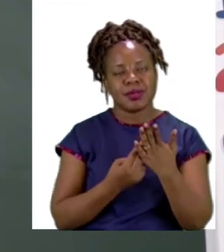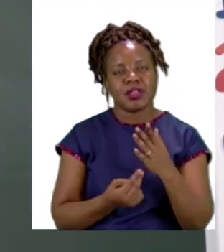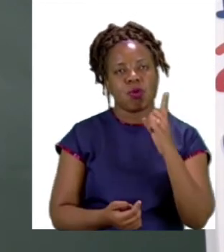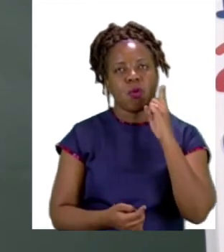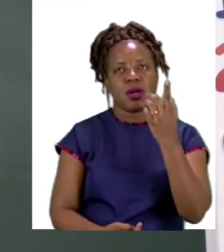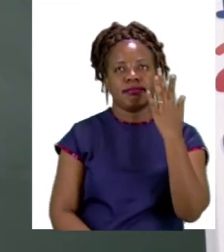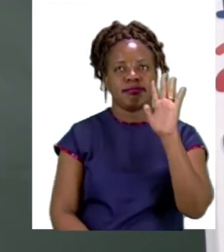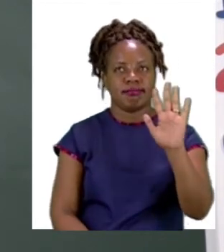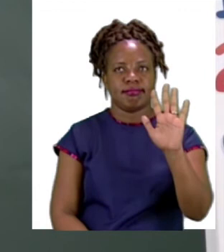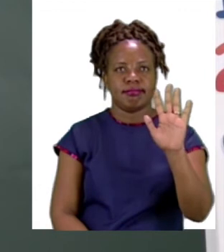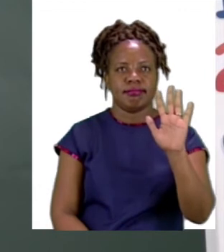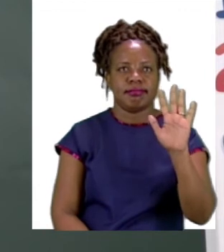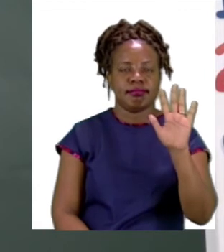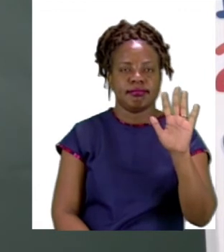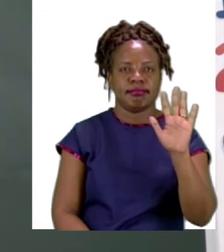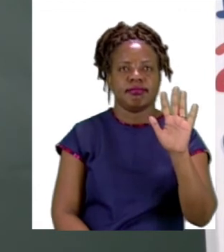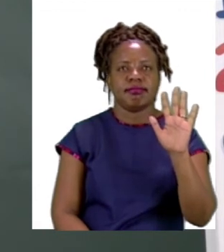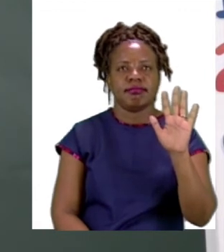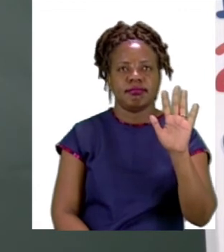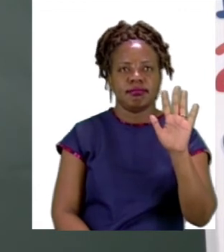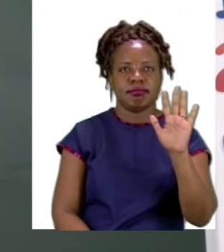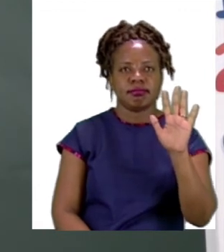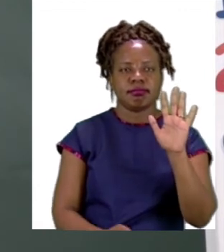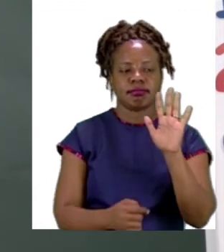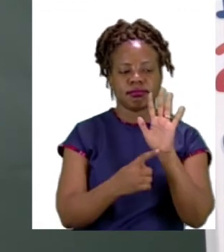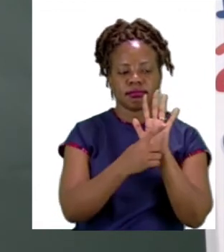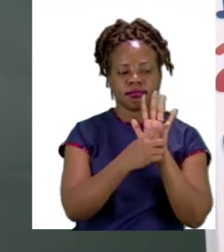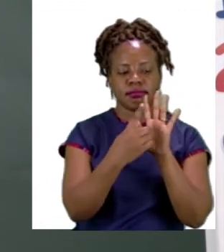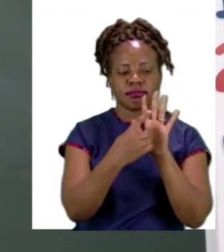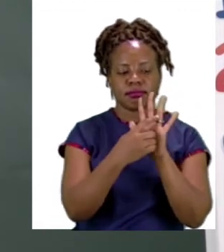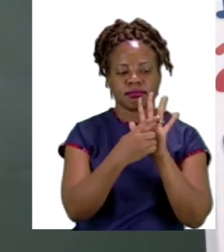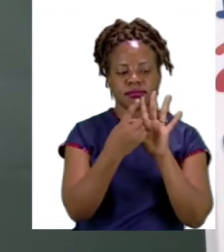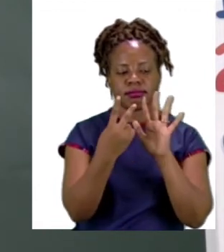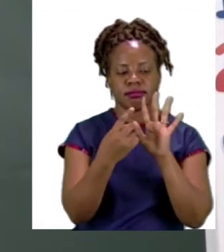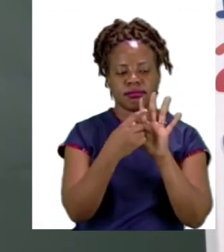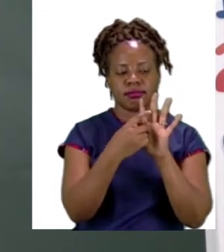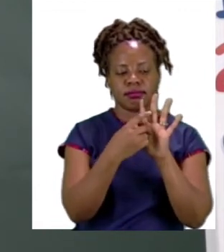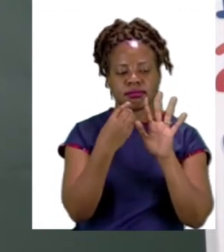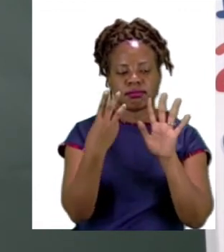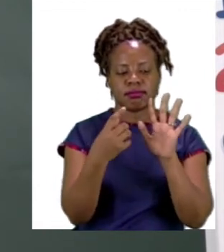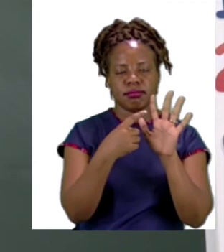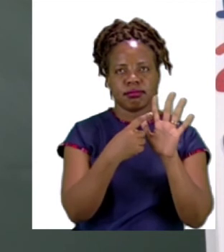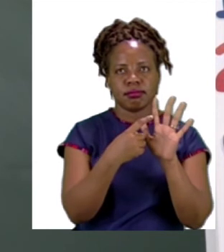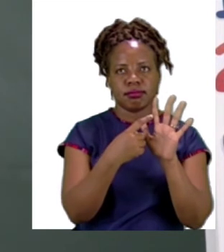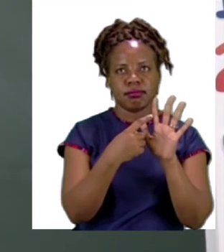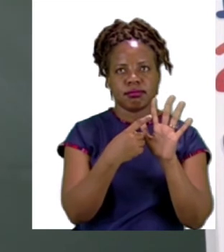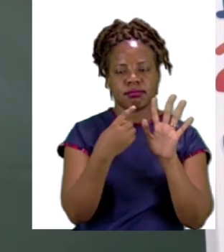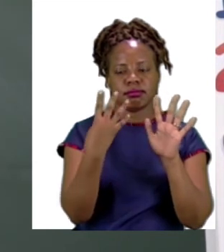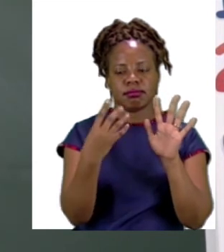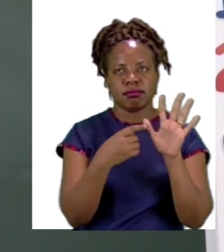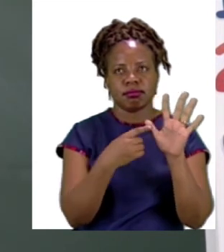look. We have 1, 2, 3,